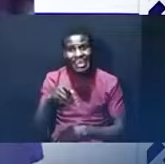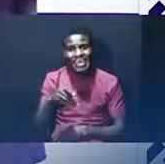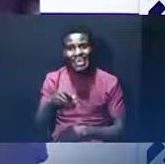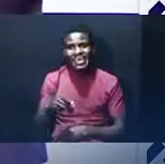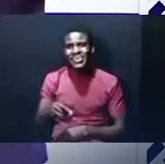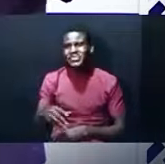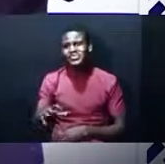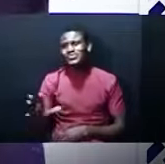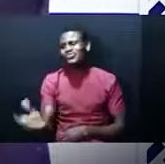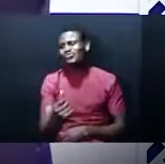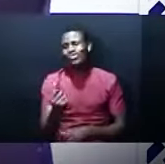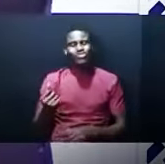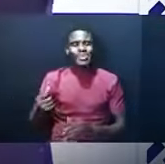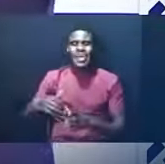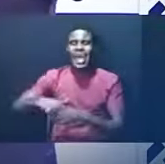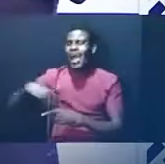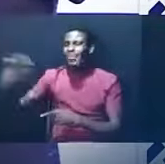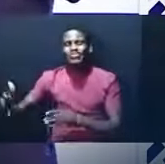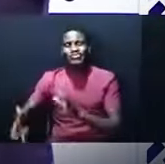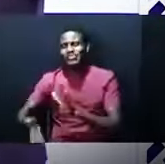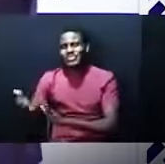out quickly.